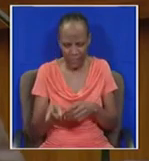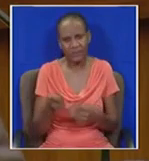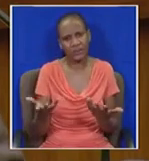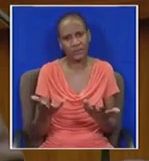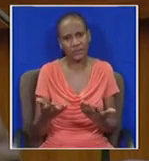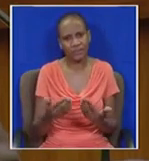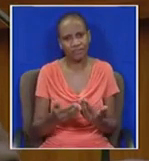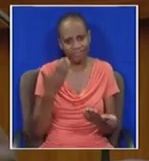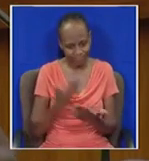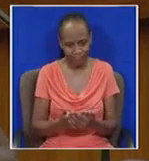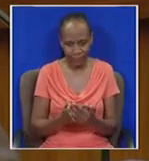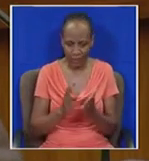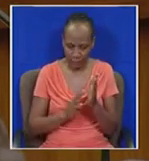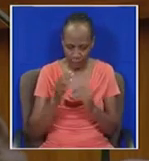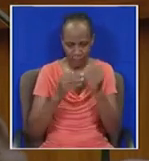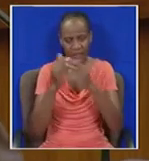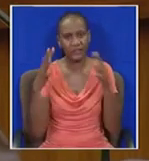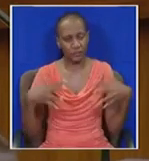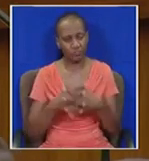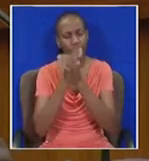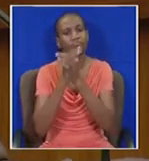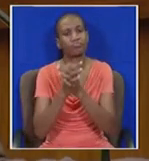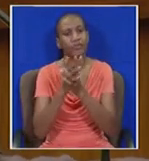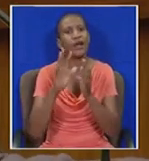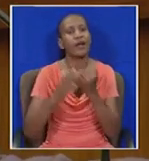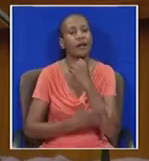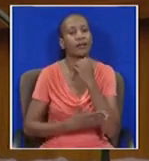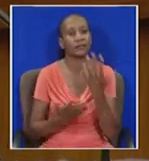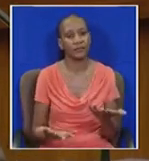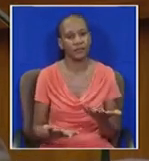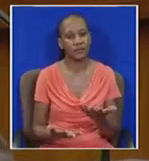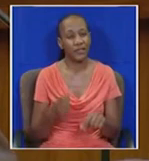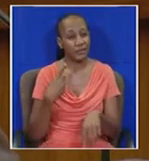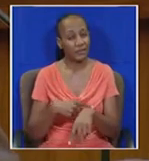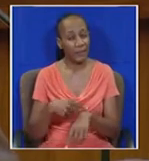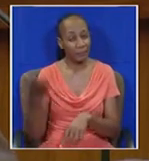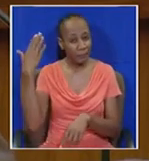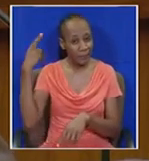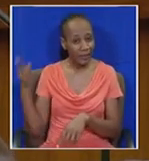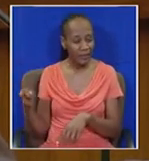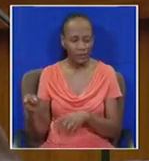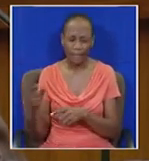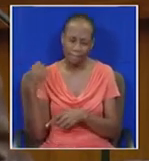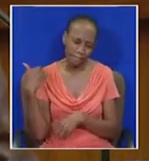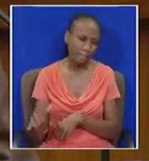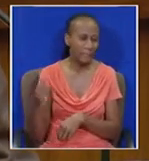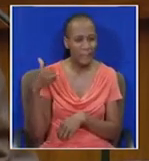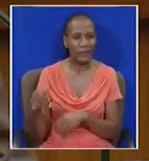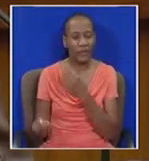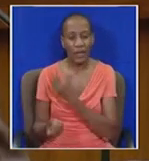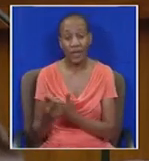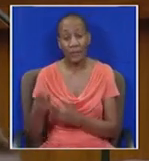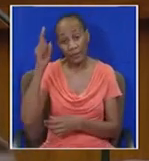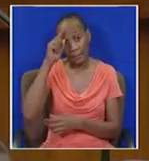society. The colonial conquest was one of the most painful and brutal periods meted against the indigenous people